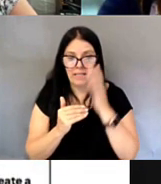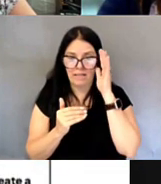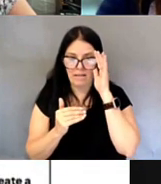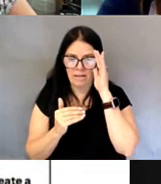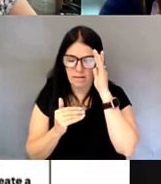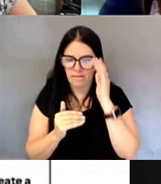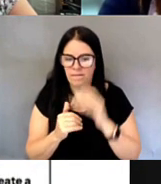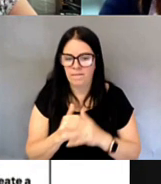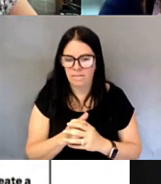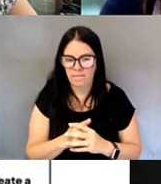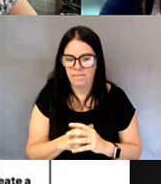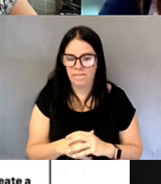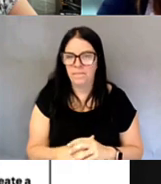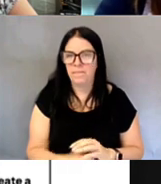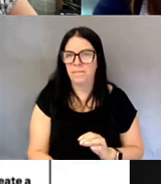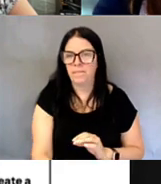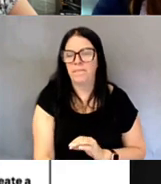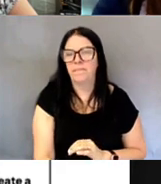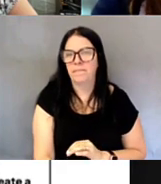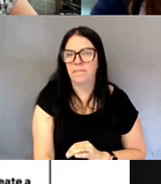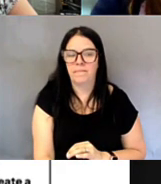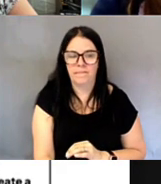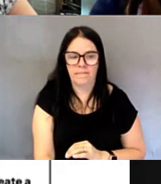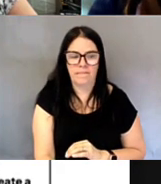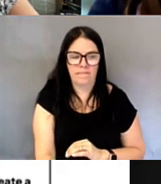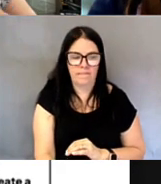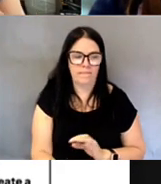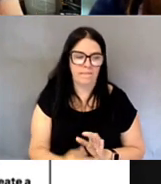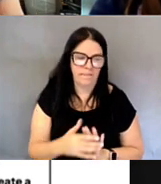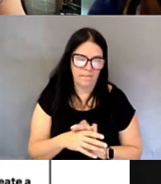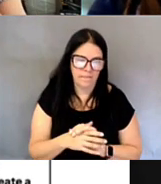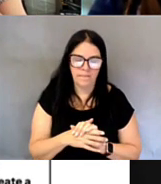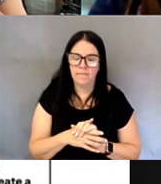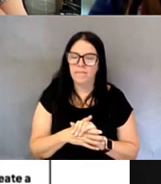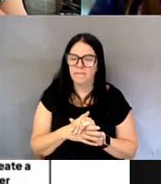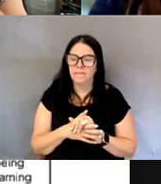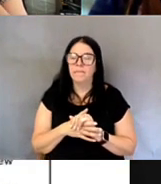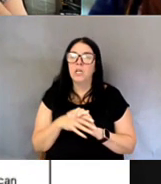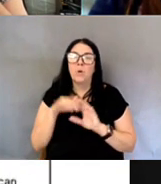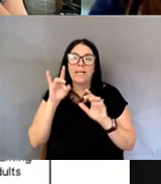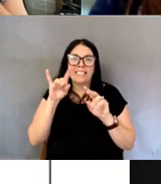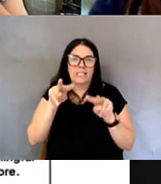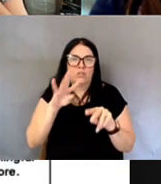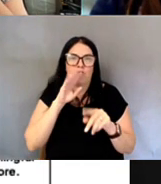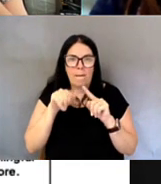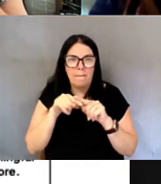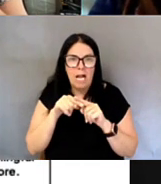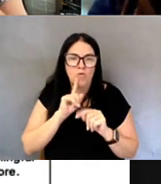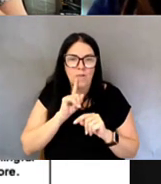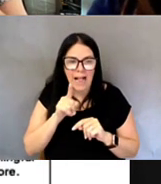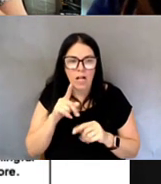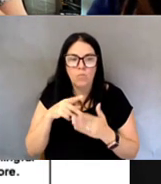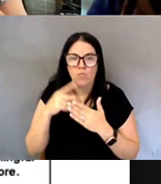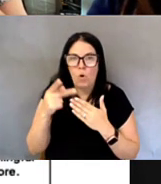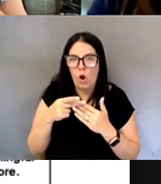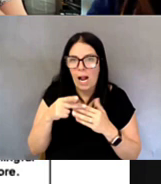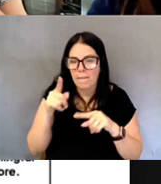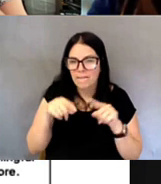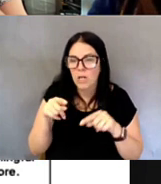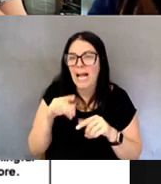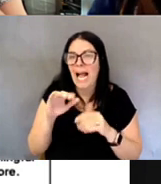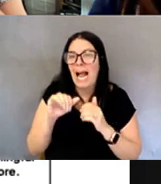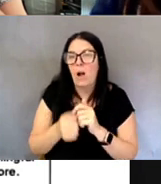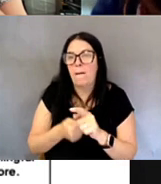Yes. Okay. So we talked about realities, program variability, and some impacts to lesson